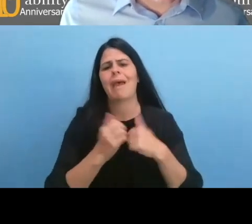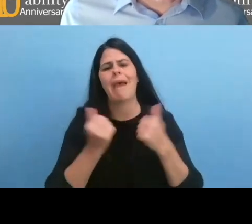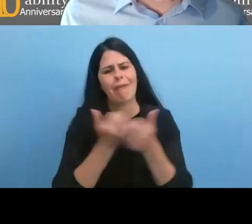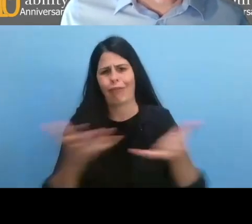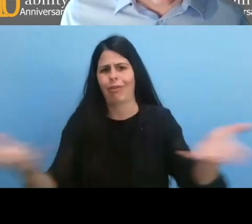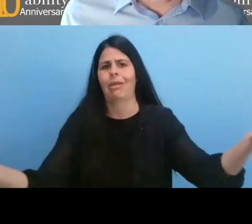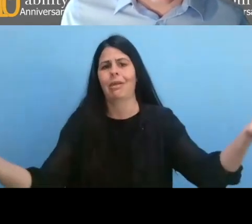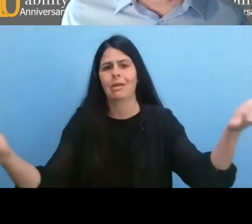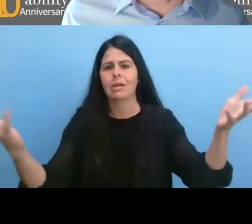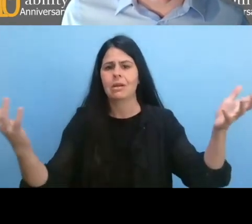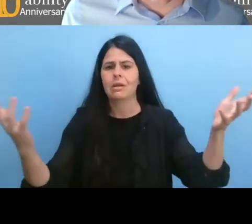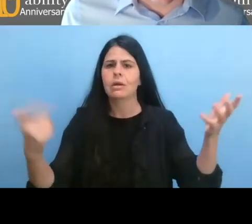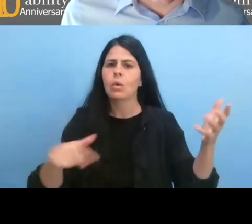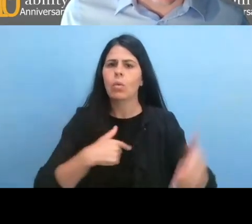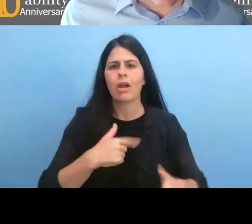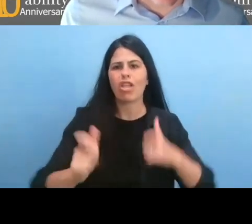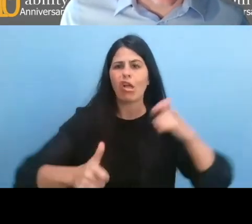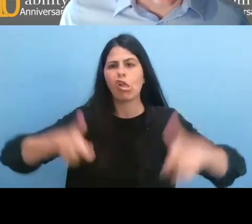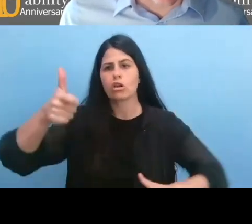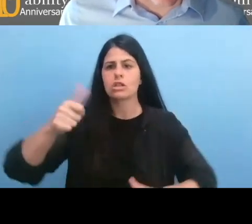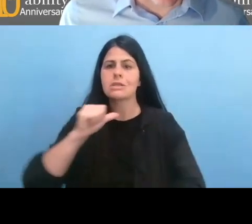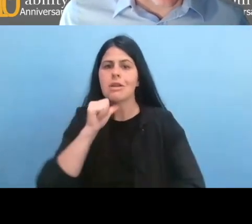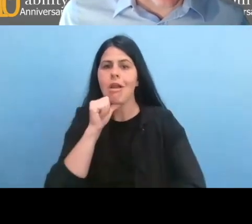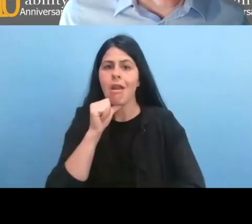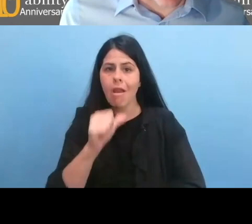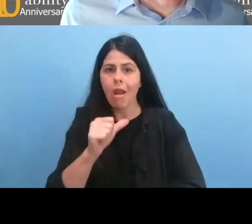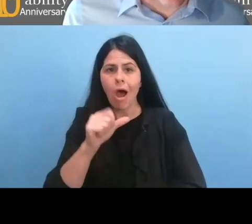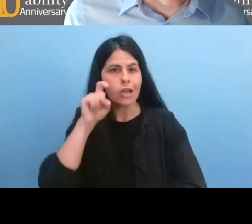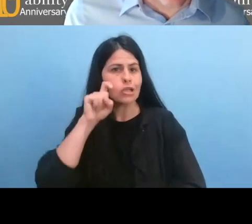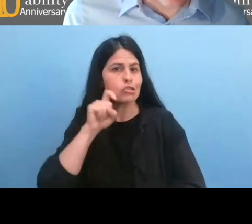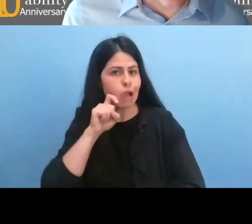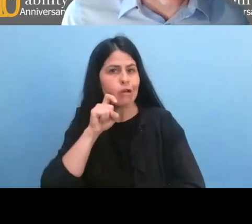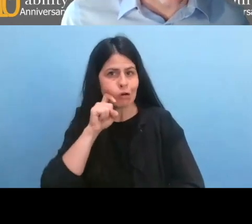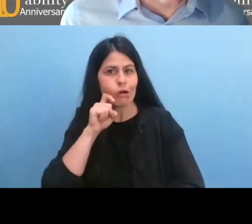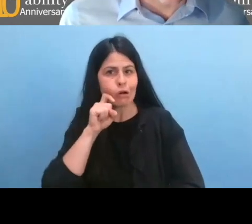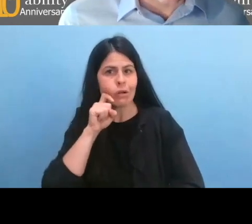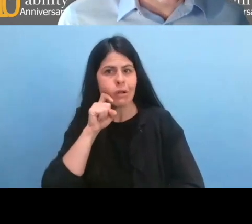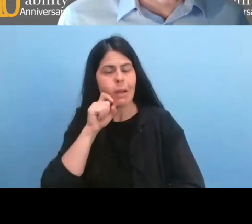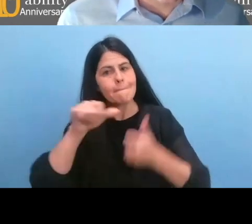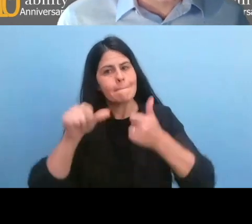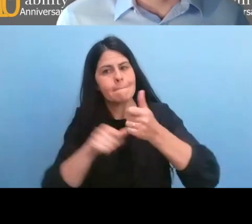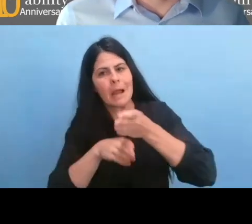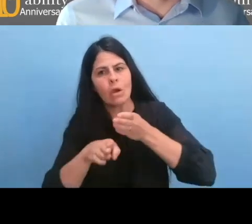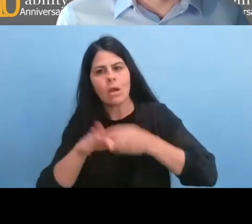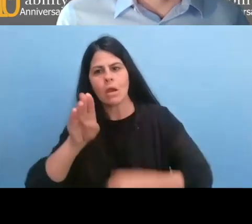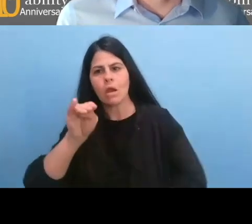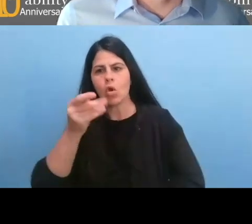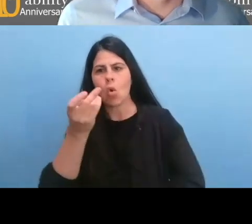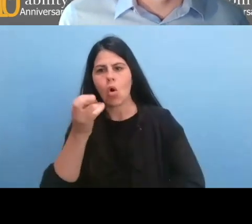largest non-gender based minority in the country.